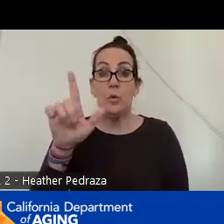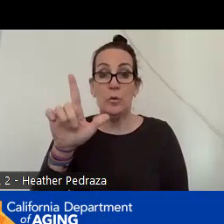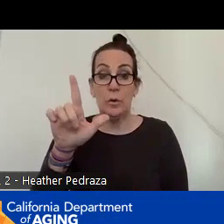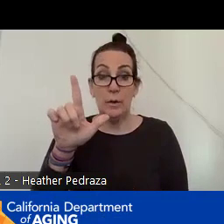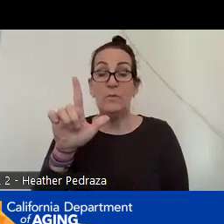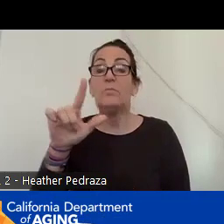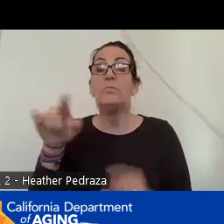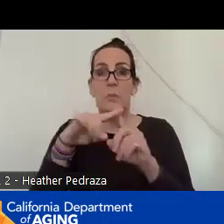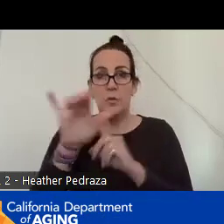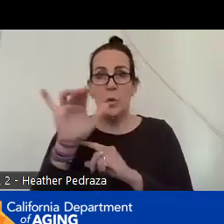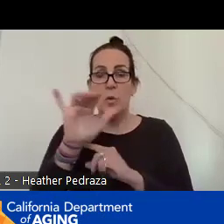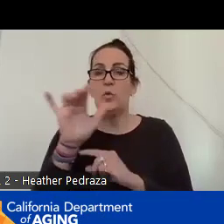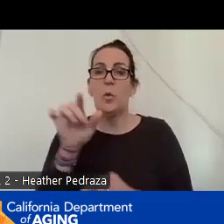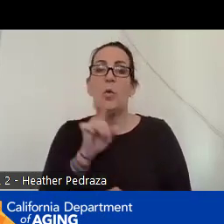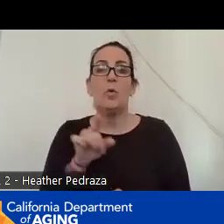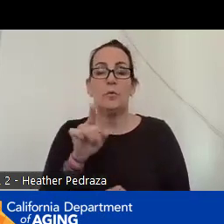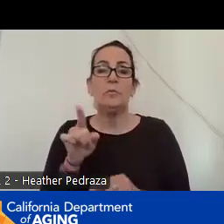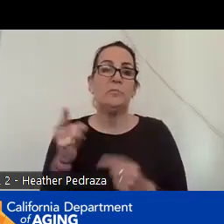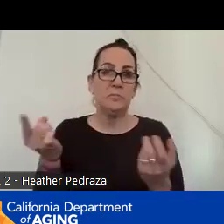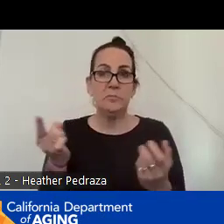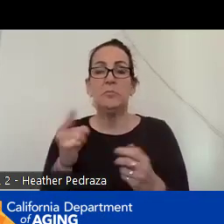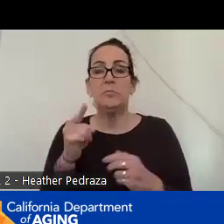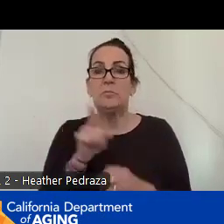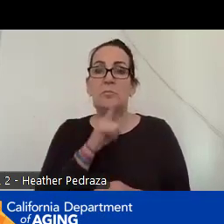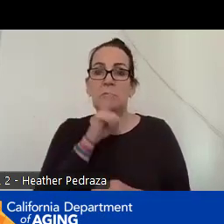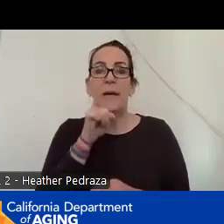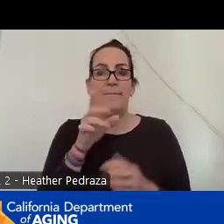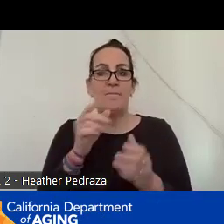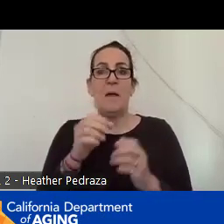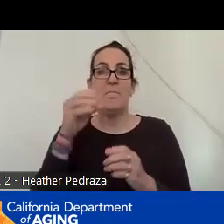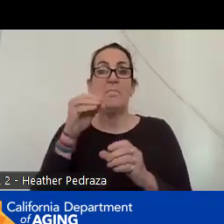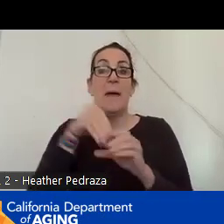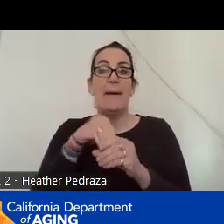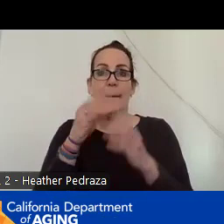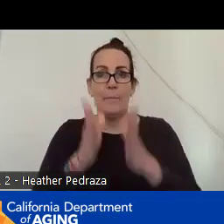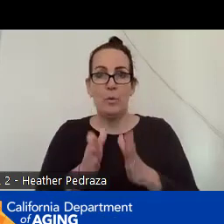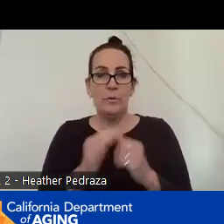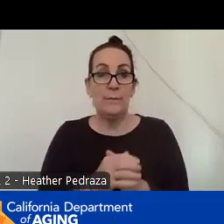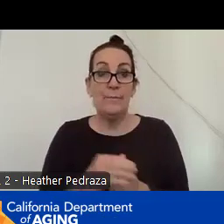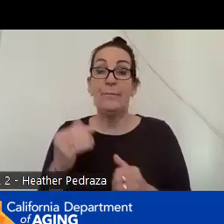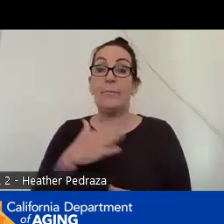place. Let's go to the next slide. I am Carol DeAndres. I am the manager of